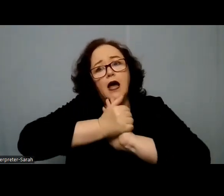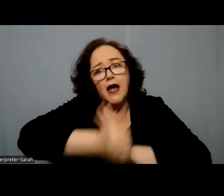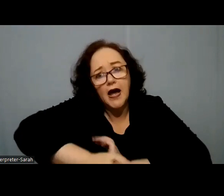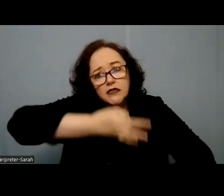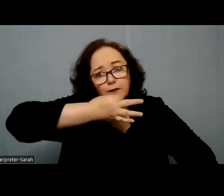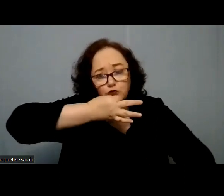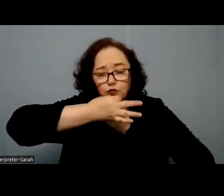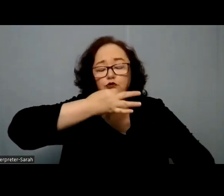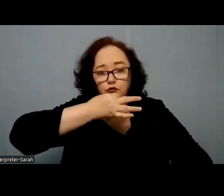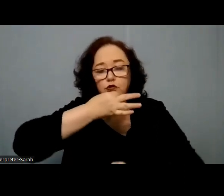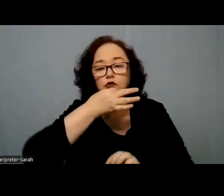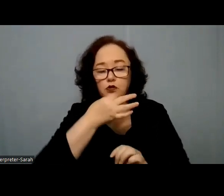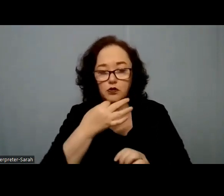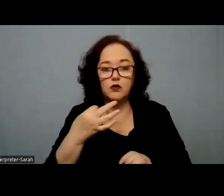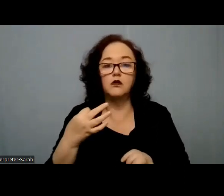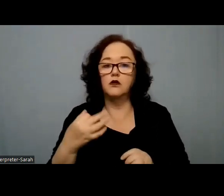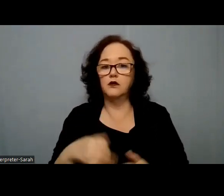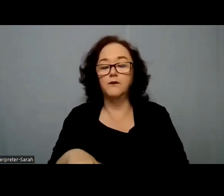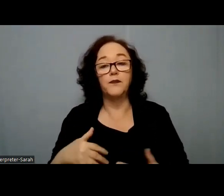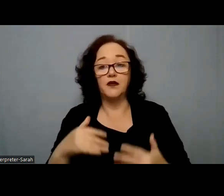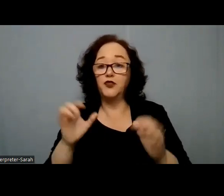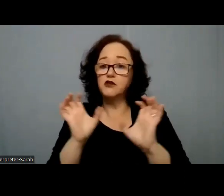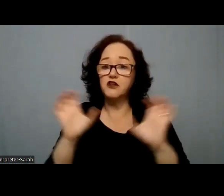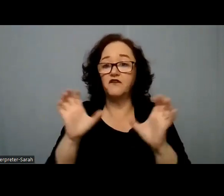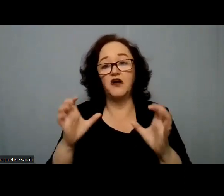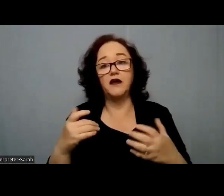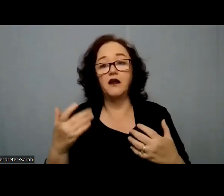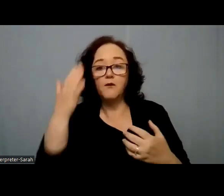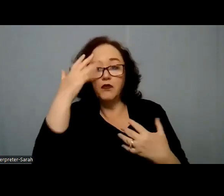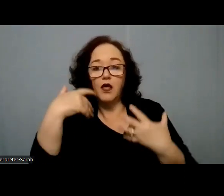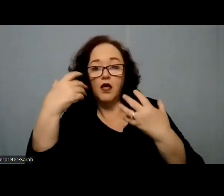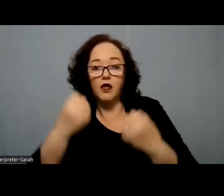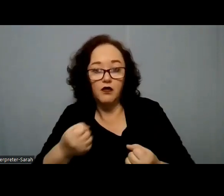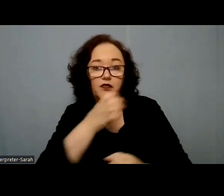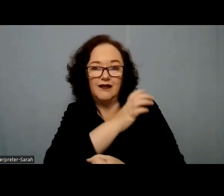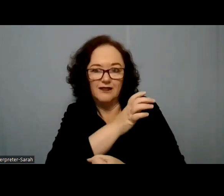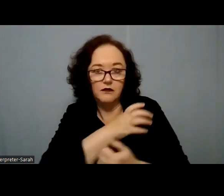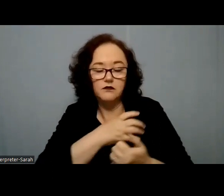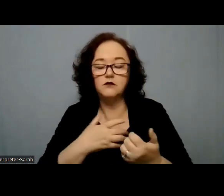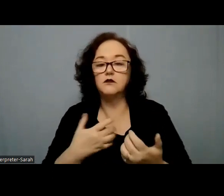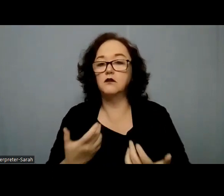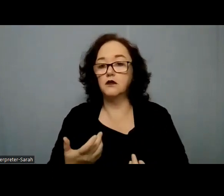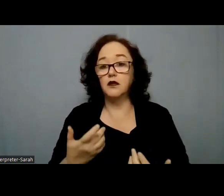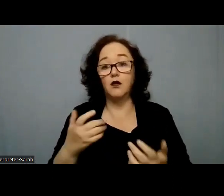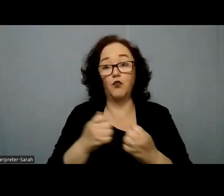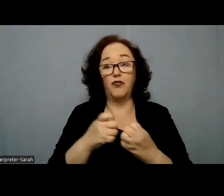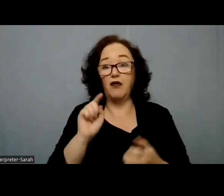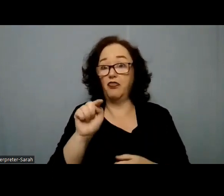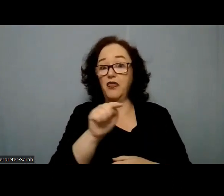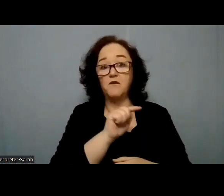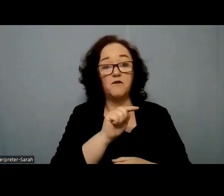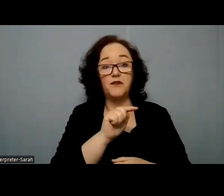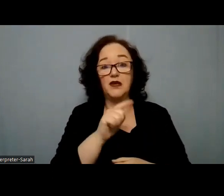our system through our certified community behavioral health clinic. And without them, we would not be able to have the level